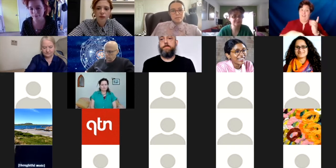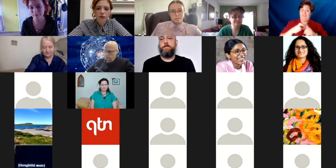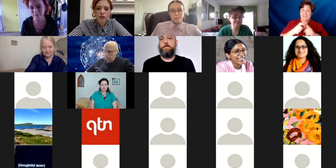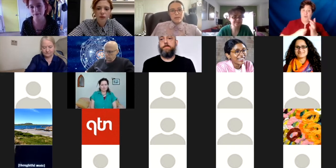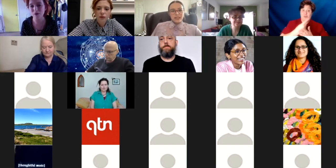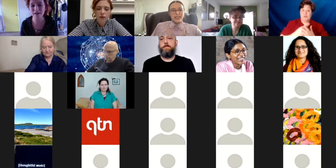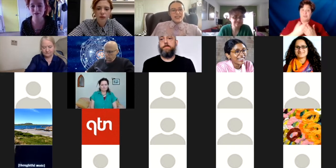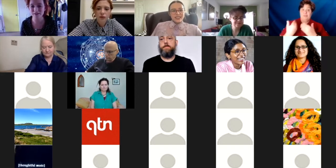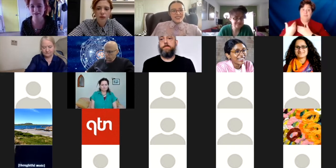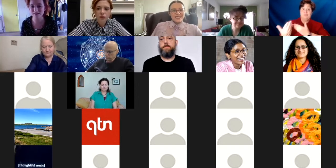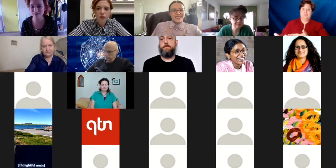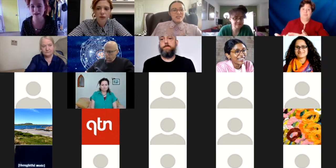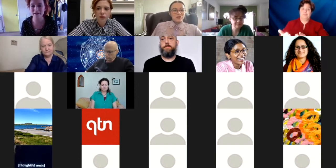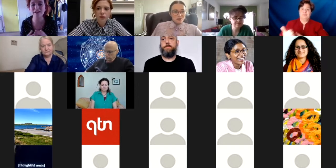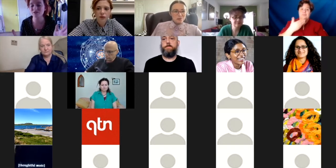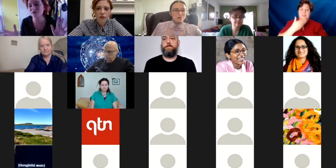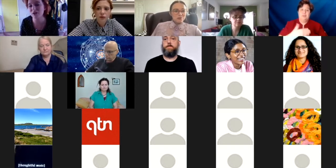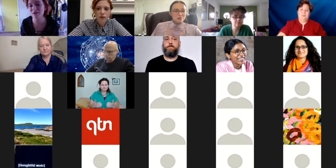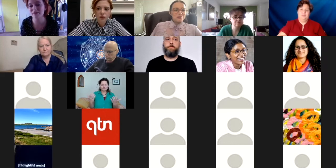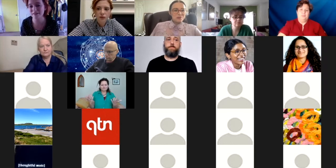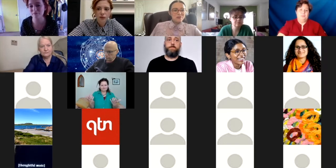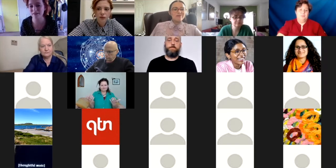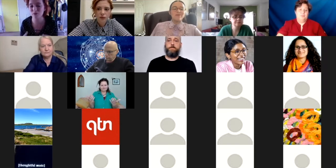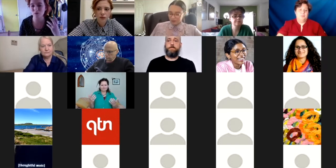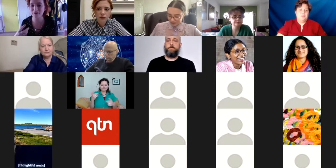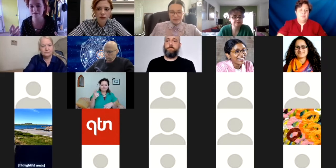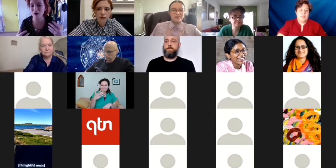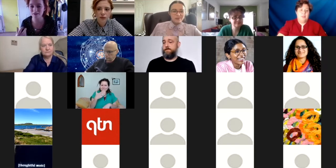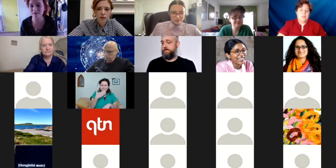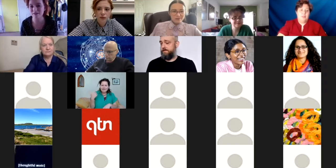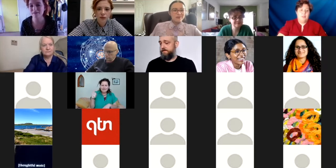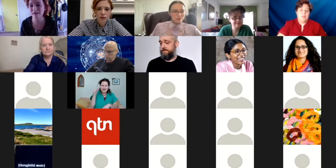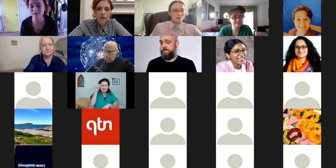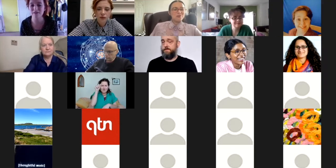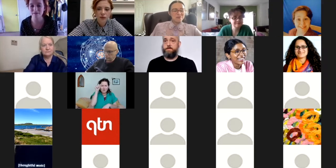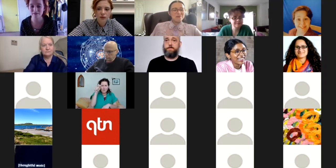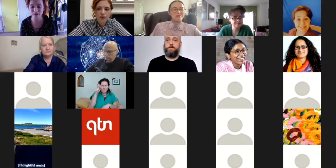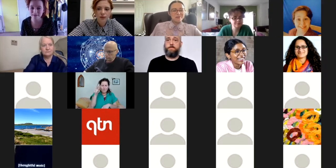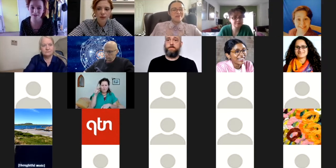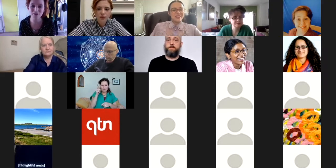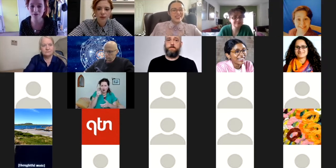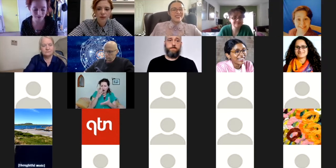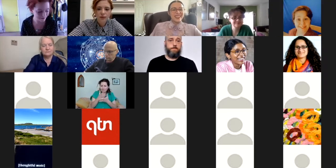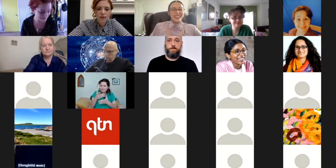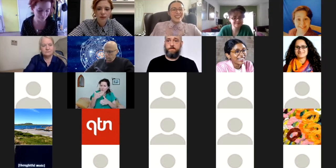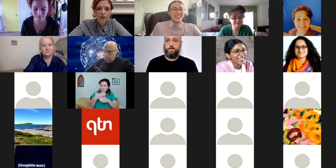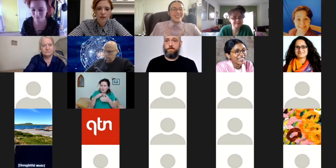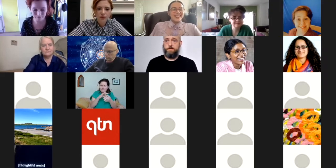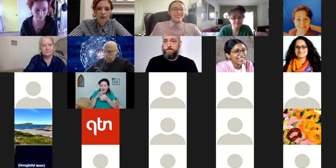opportunity. Oh, thank you. That's great. It's nice just to know that that's something that we'd work as partners in. That's great. Thank you.